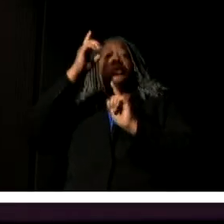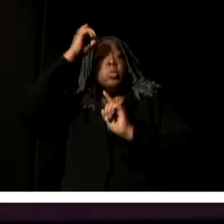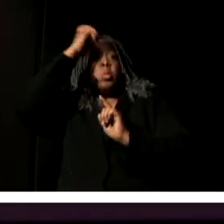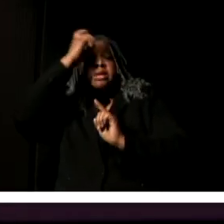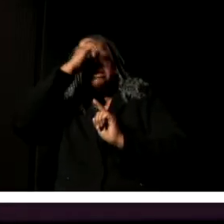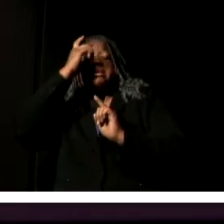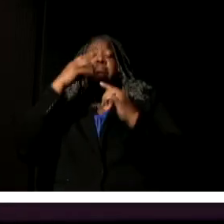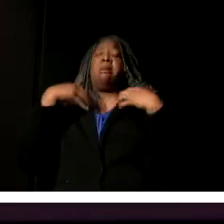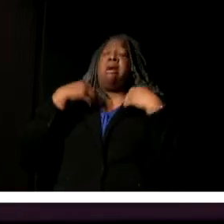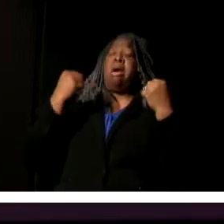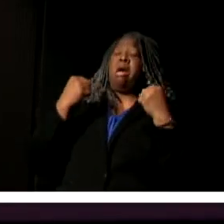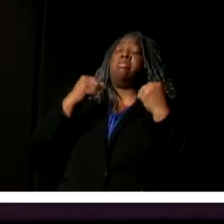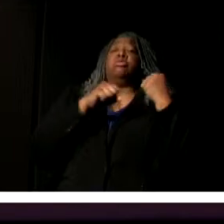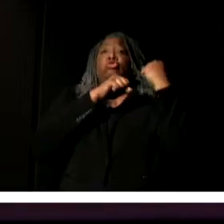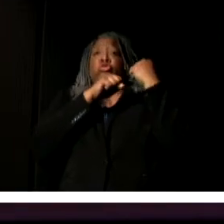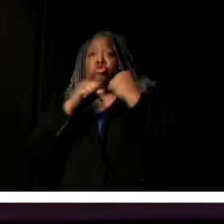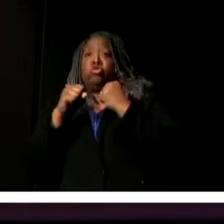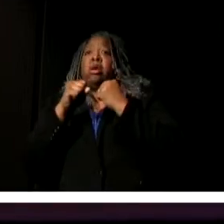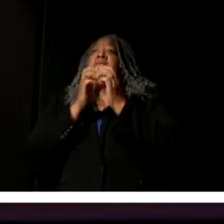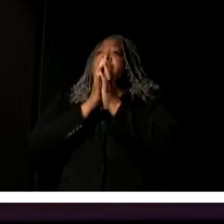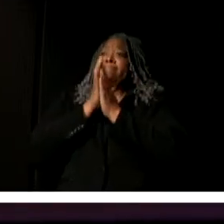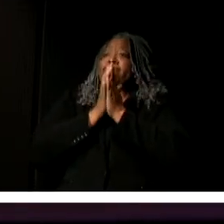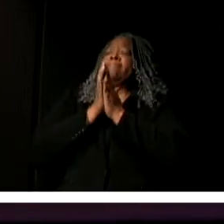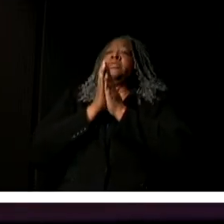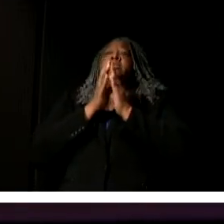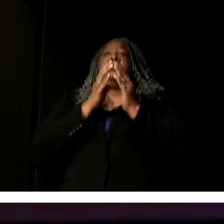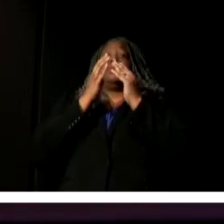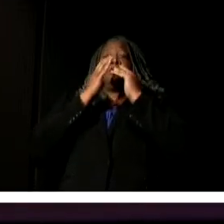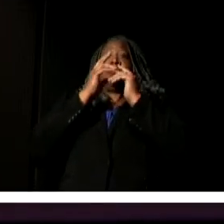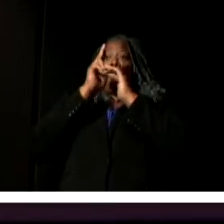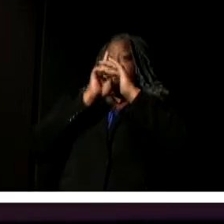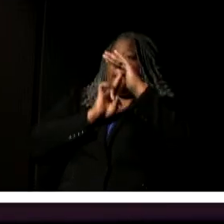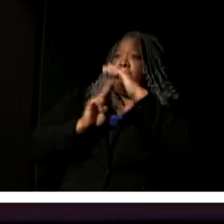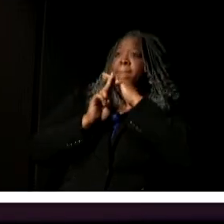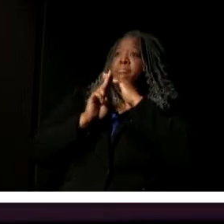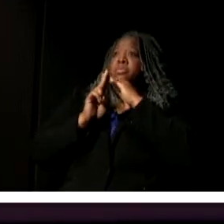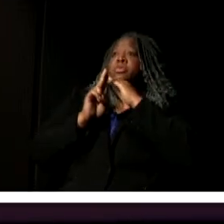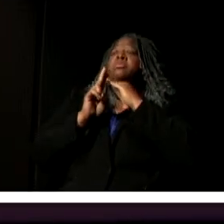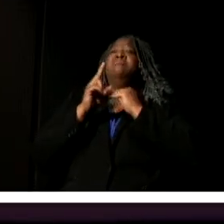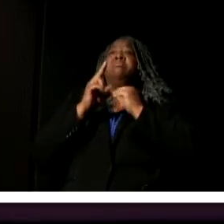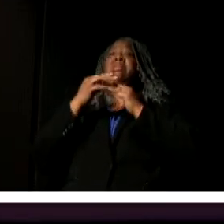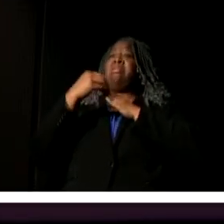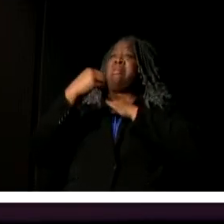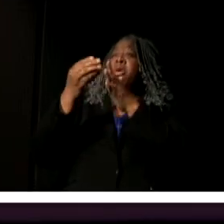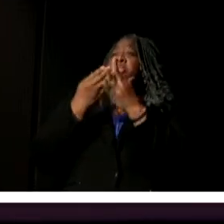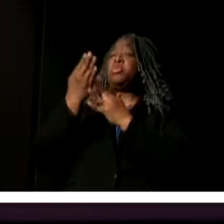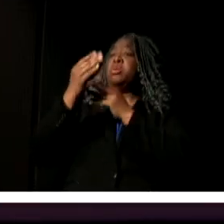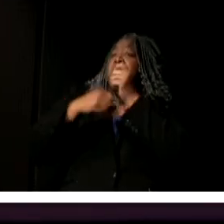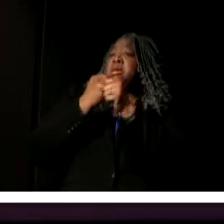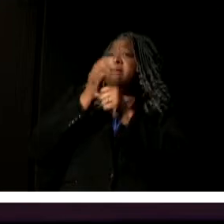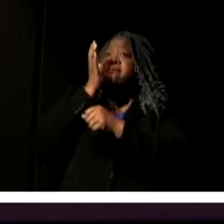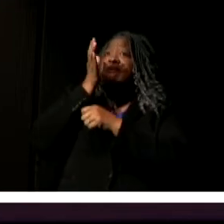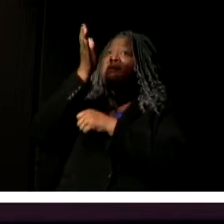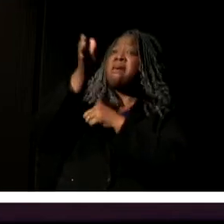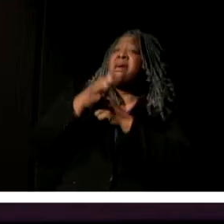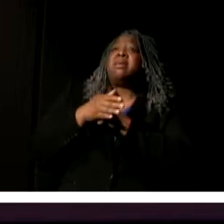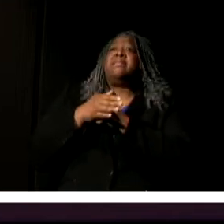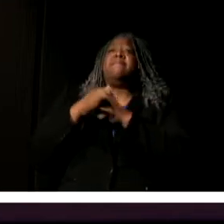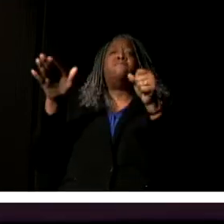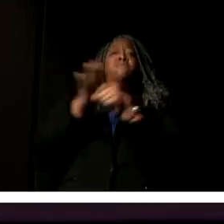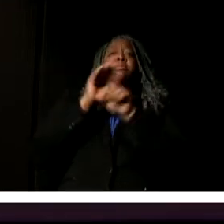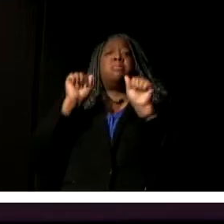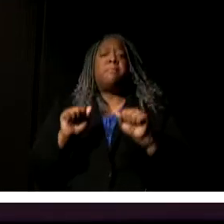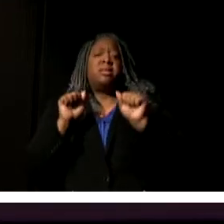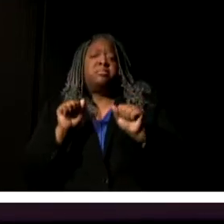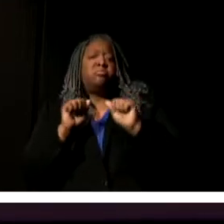health, strength, resilience, and humility as he leads and guides us through the year ahead, one filled with possibilities